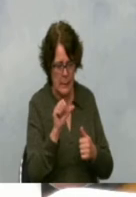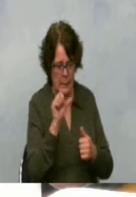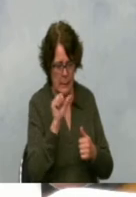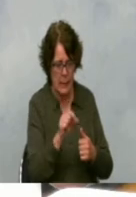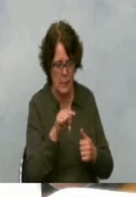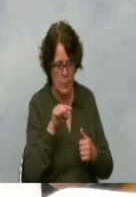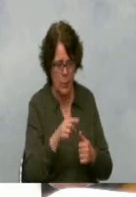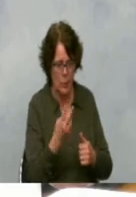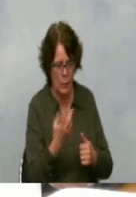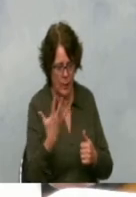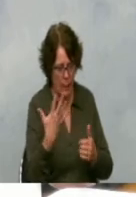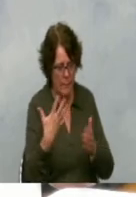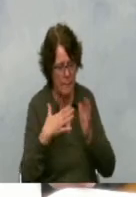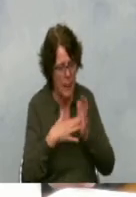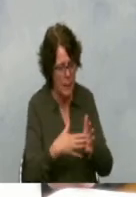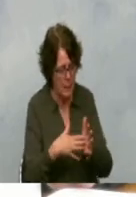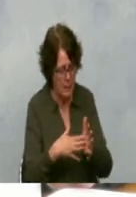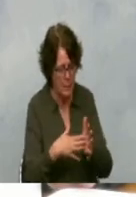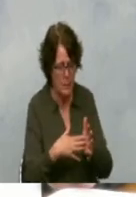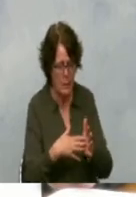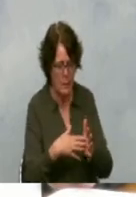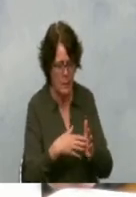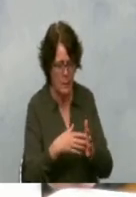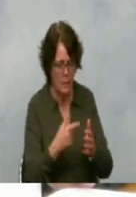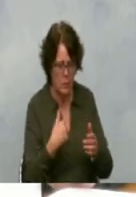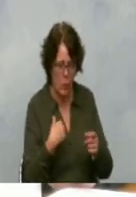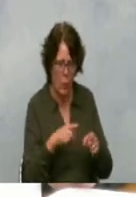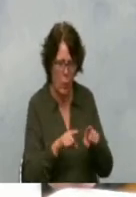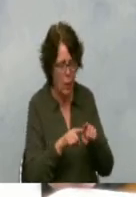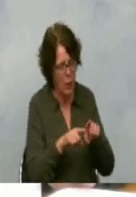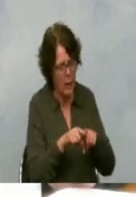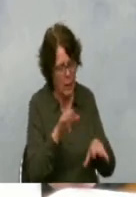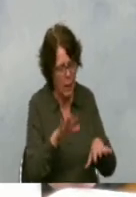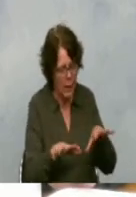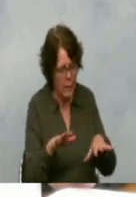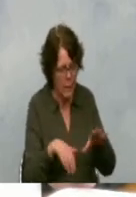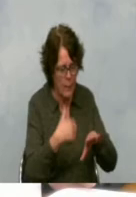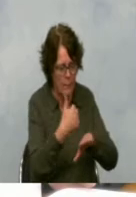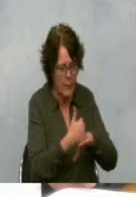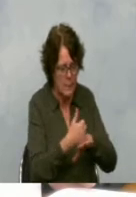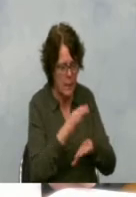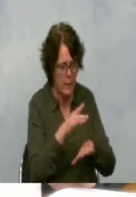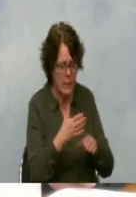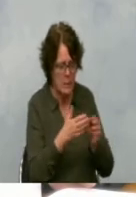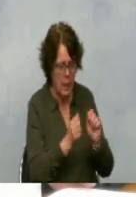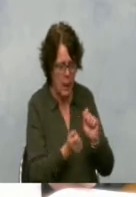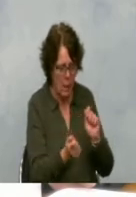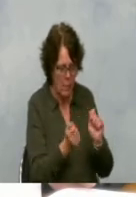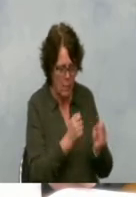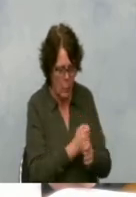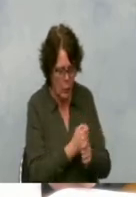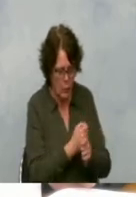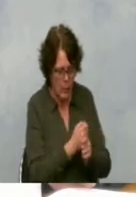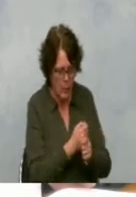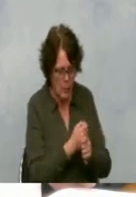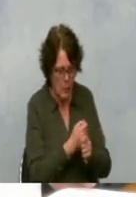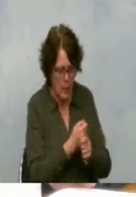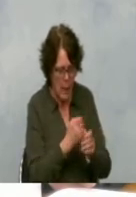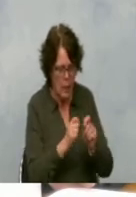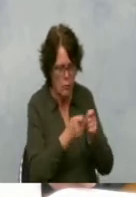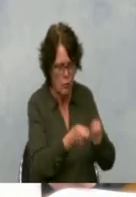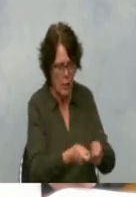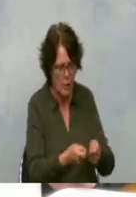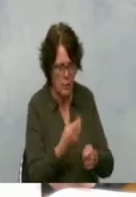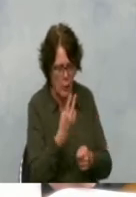£6.25 million. So what the paper says is, on a like-for-like basis, there's a movement in grant into